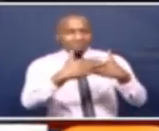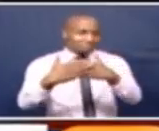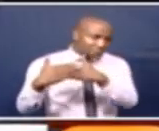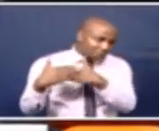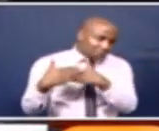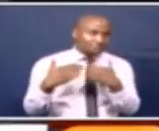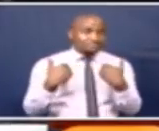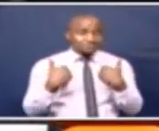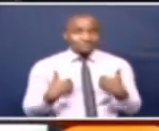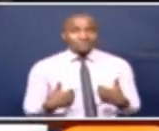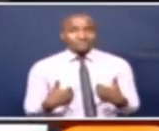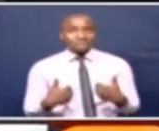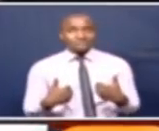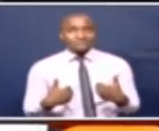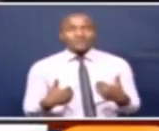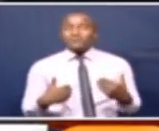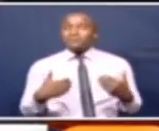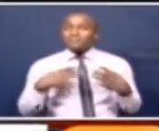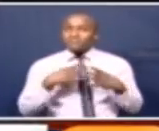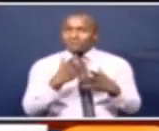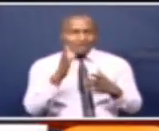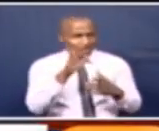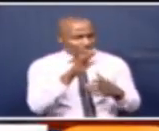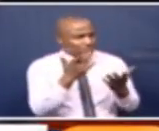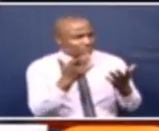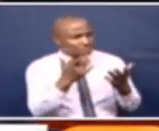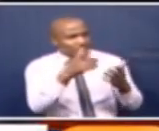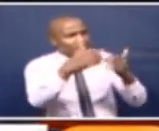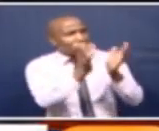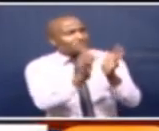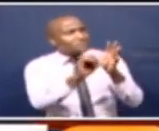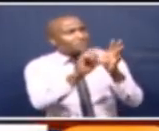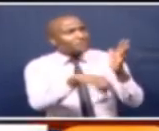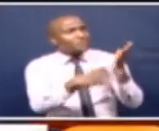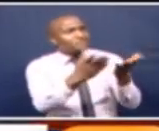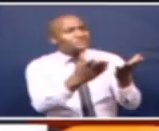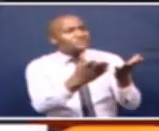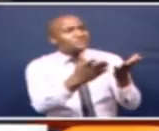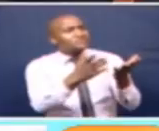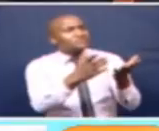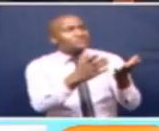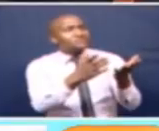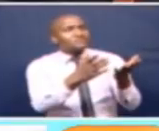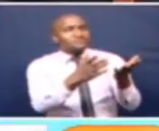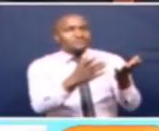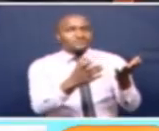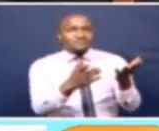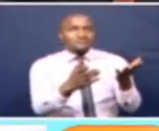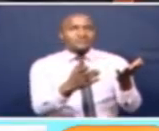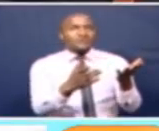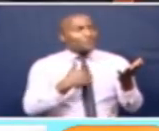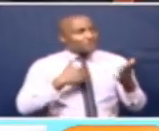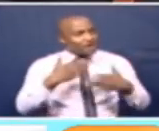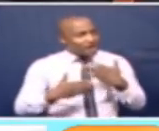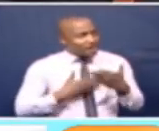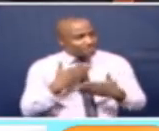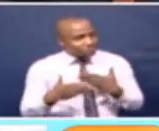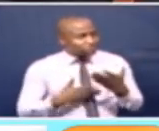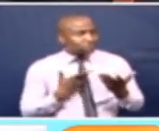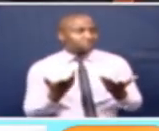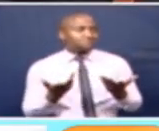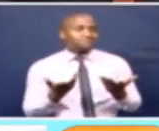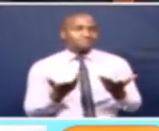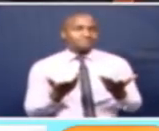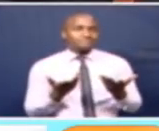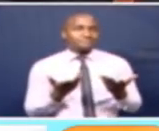So everybody in college was asking, what is wrong with that class? Yeah. They're making a lot of noise. So we were so happy. Yeah. And